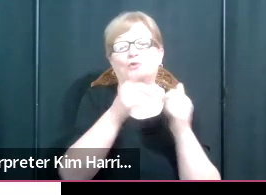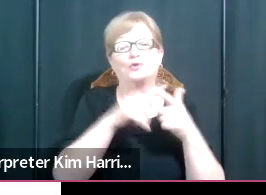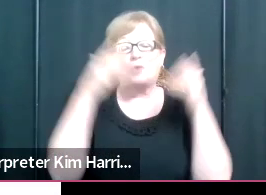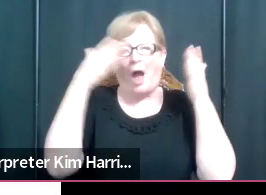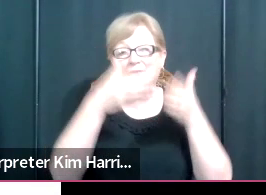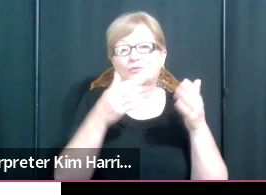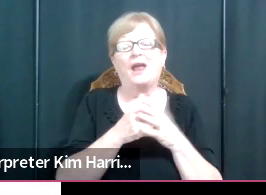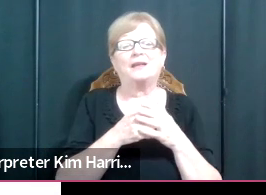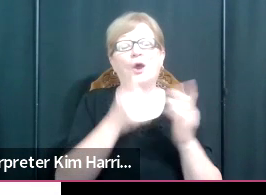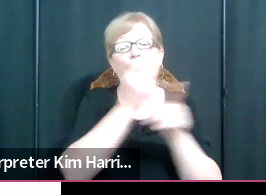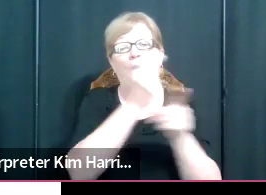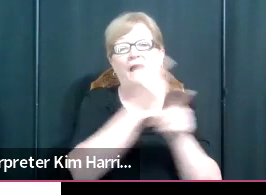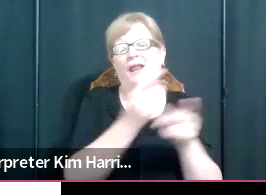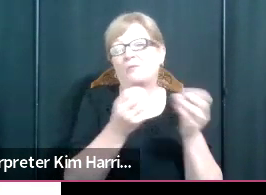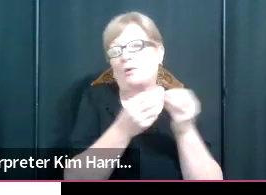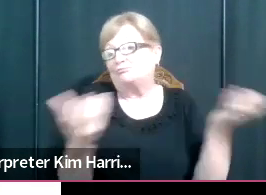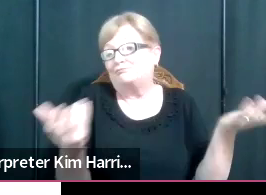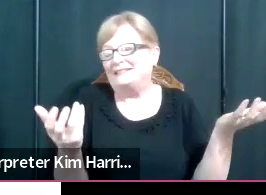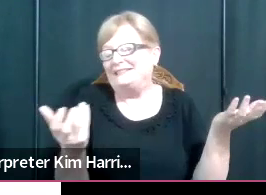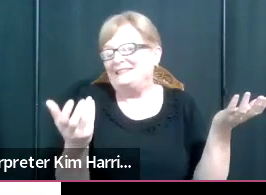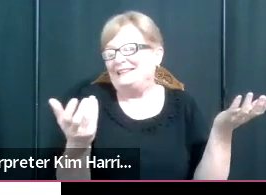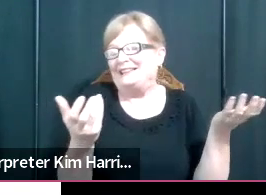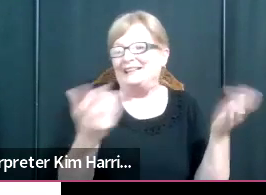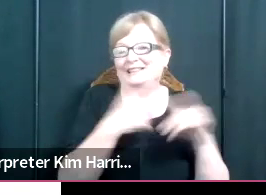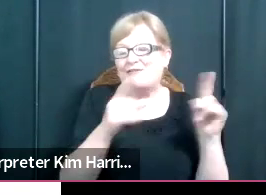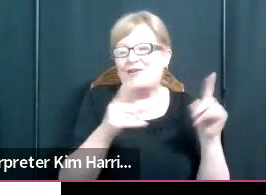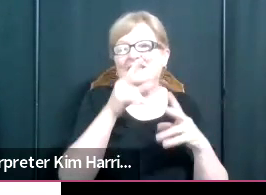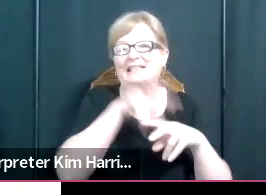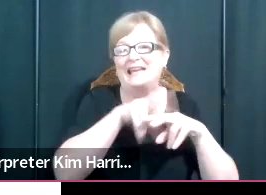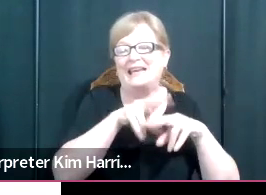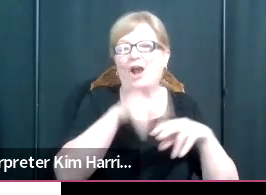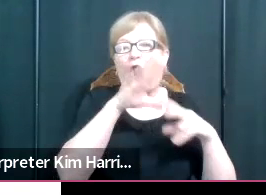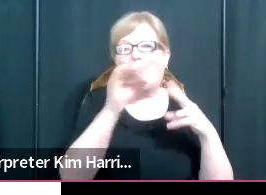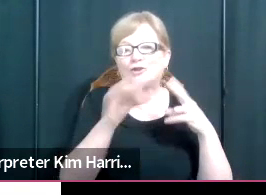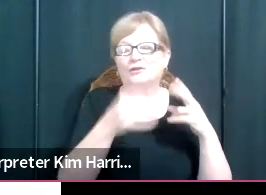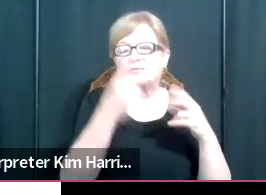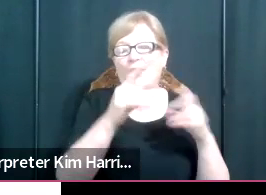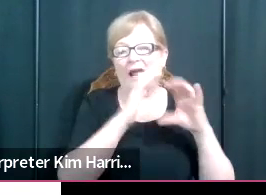and regulate a little bit more. So there's all different kinds of seating options for the classroom there.